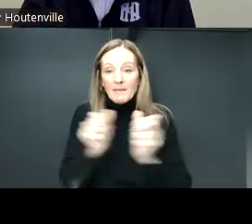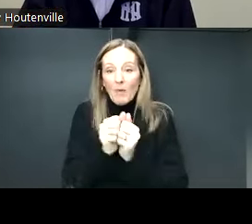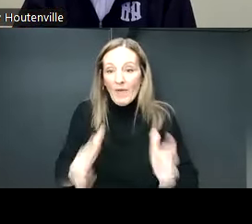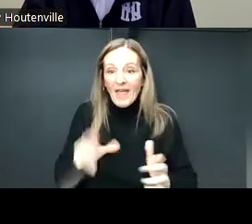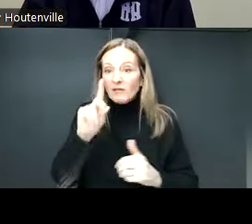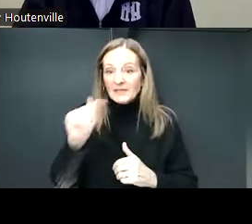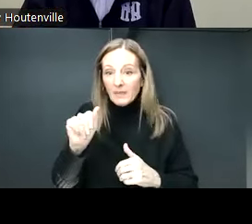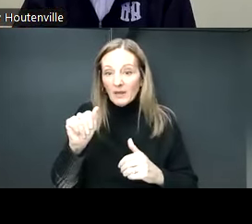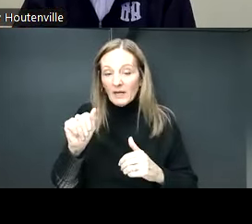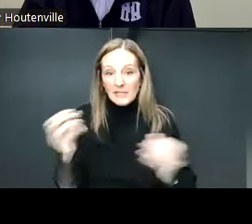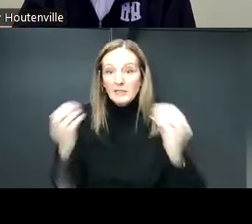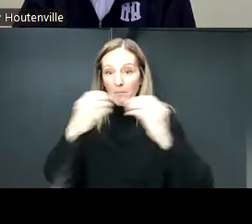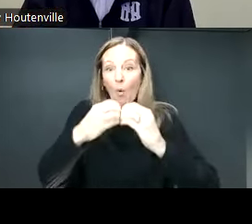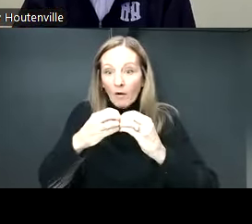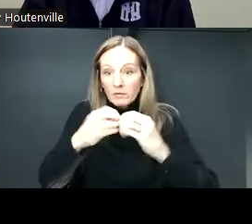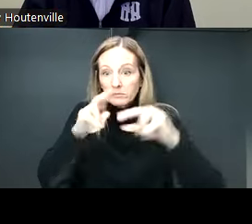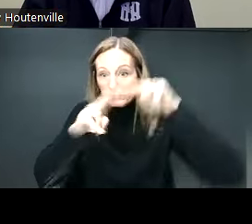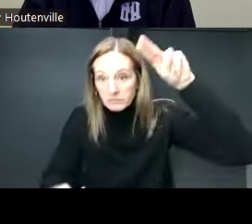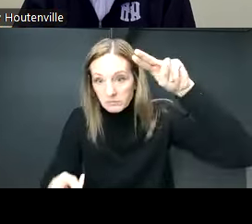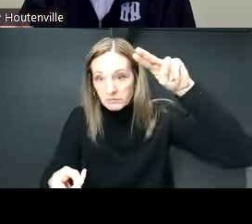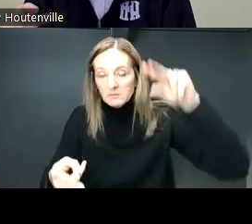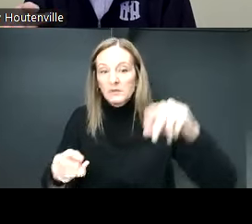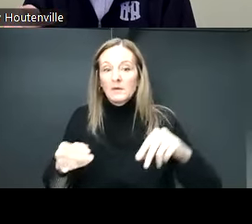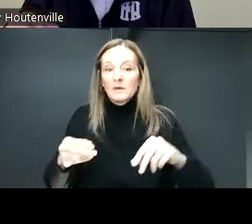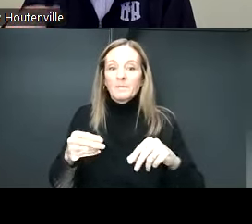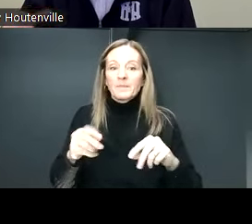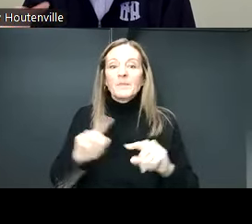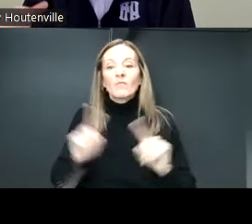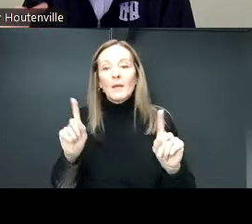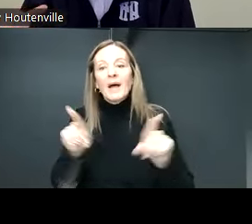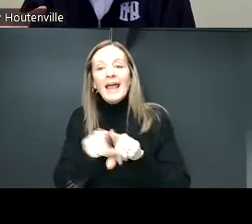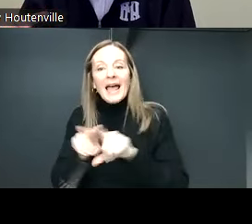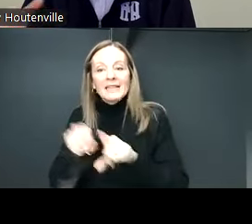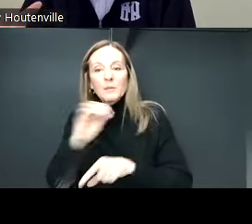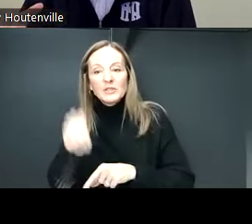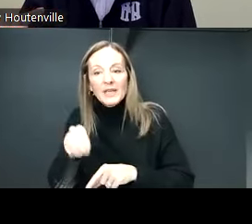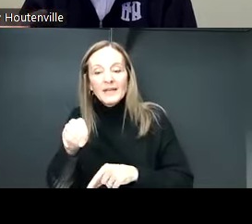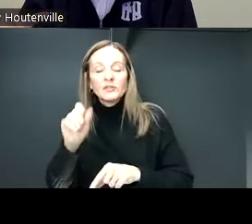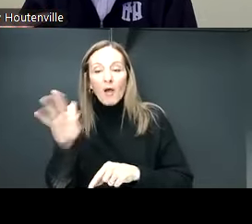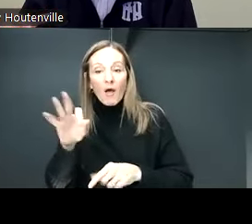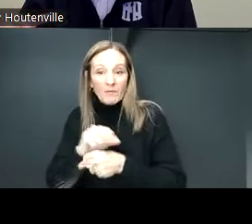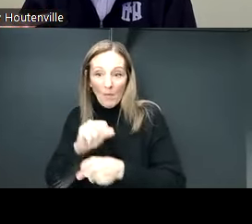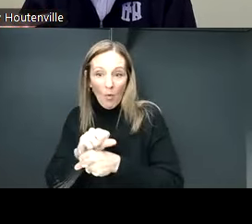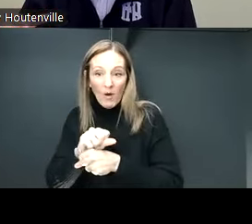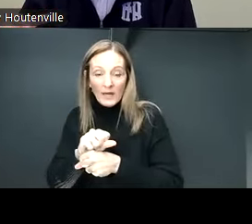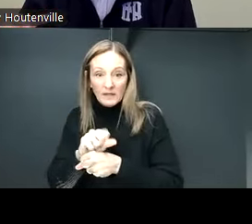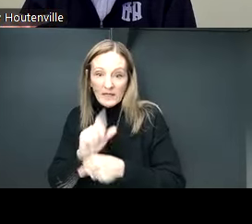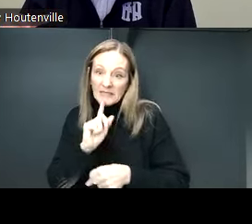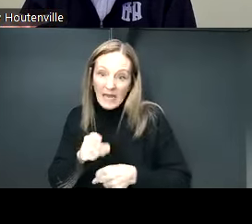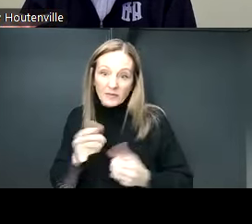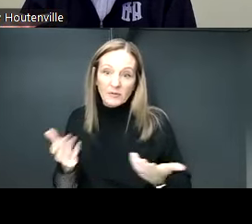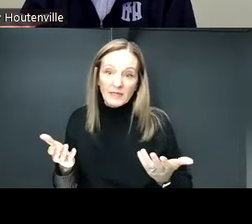bigger. The decline for people without disabilities is bigger, but as a percentage of the employed, it's actually